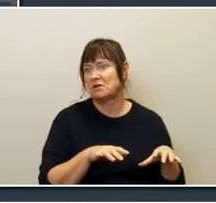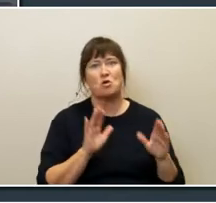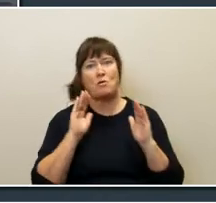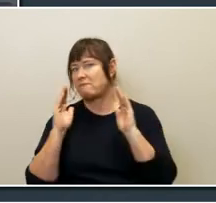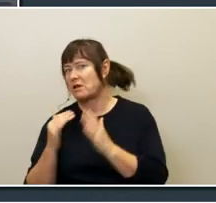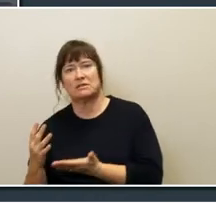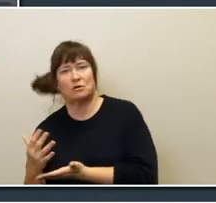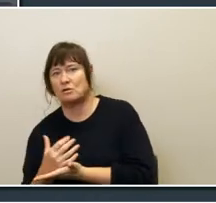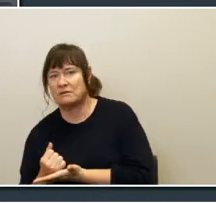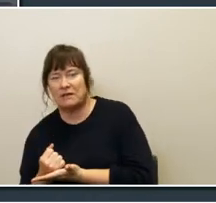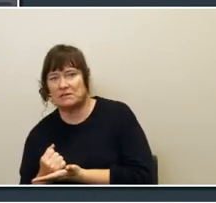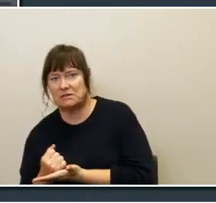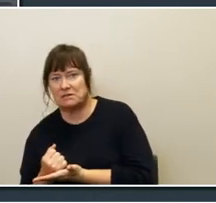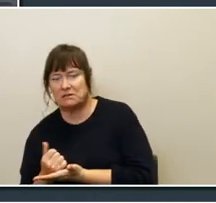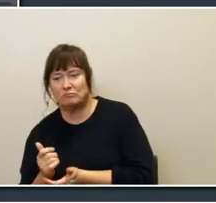conservation.